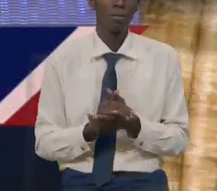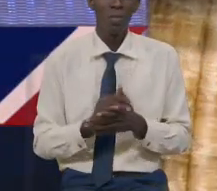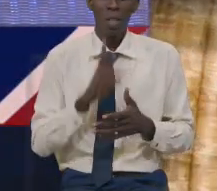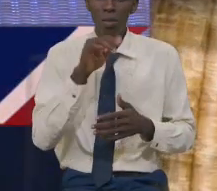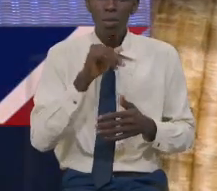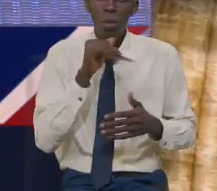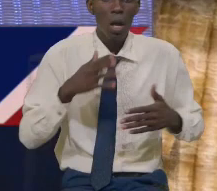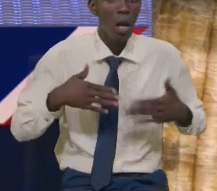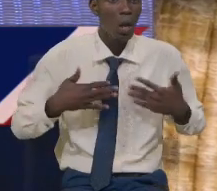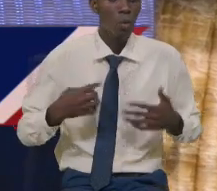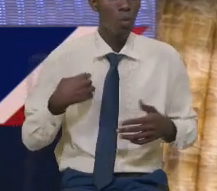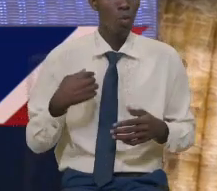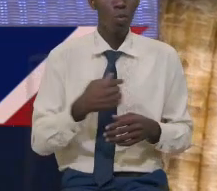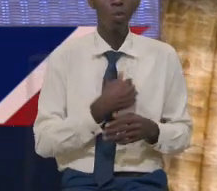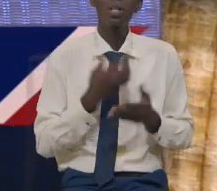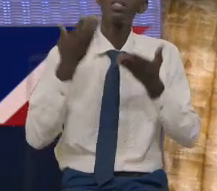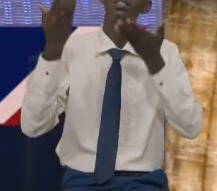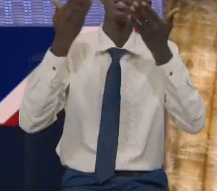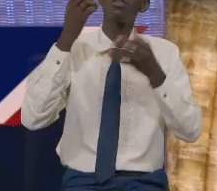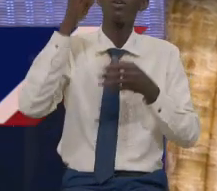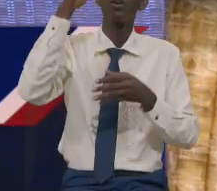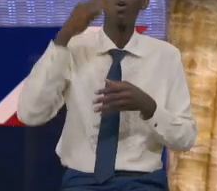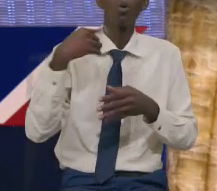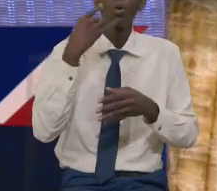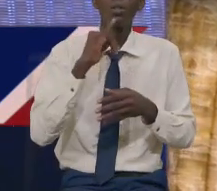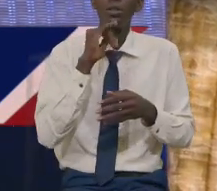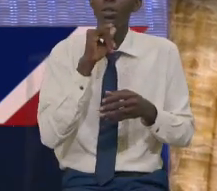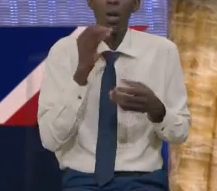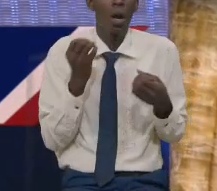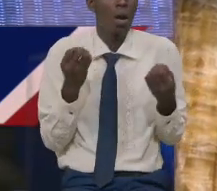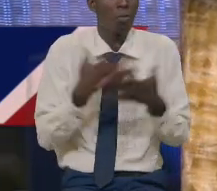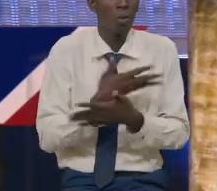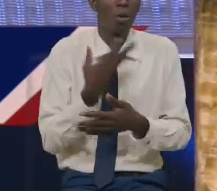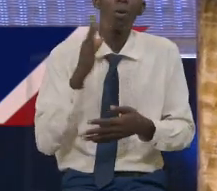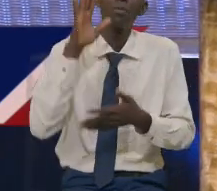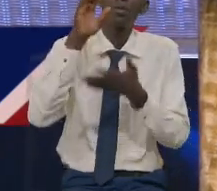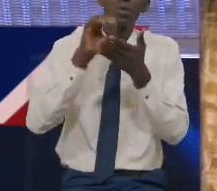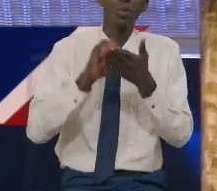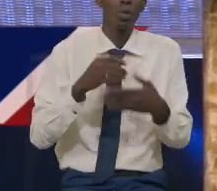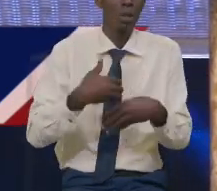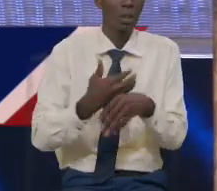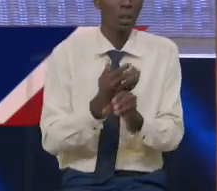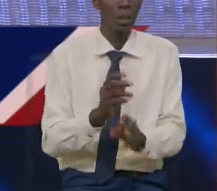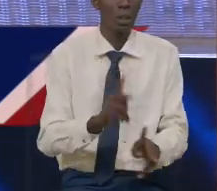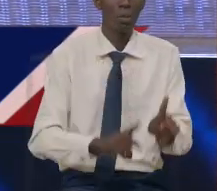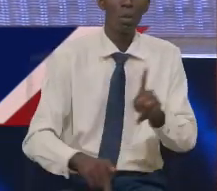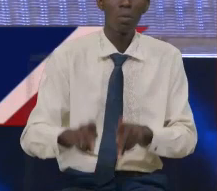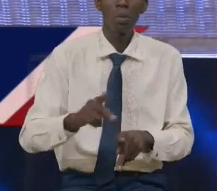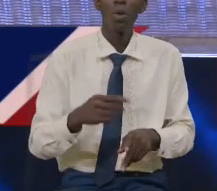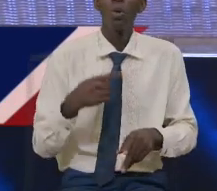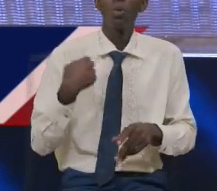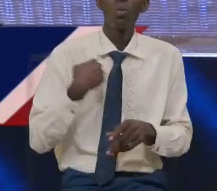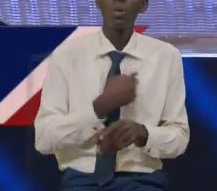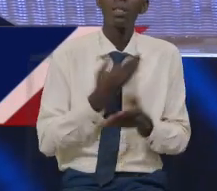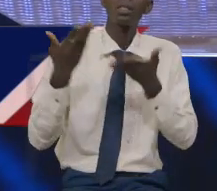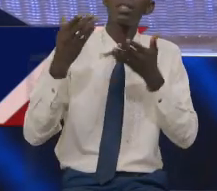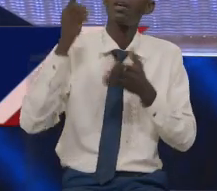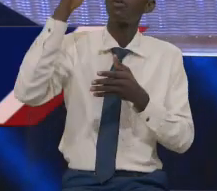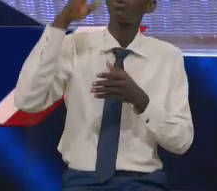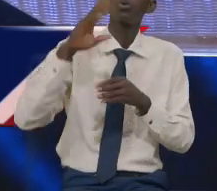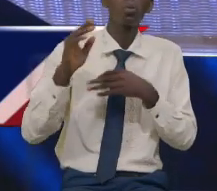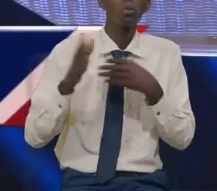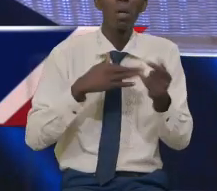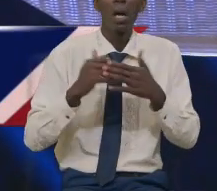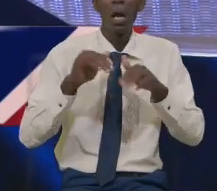We serve a God who is not afraid of his creatures. We serve a God who, no matter how high